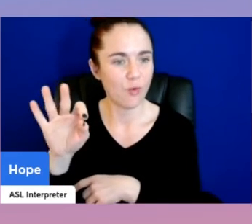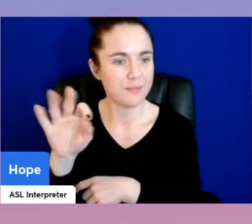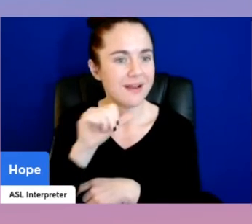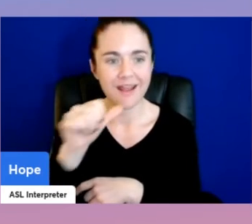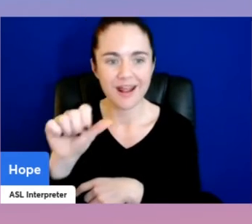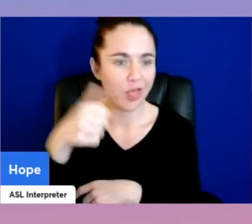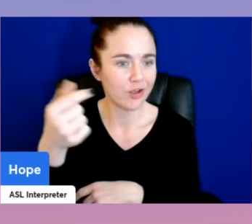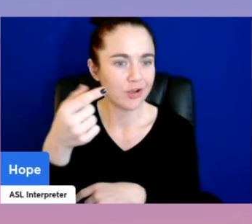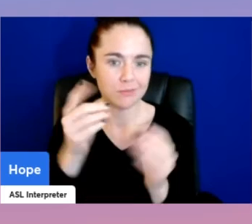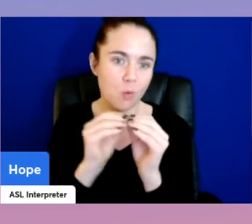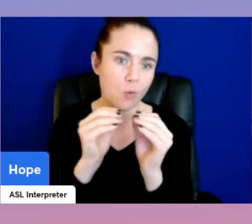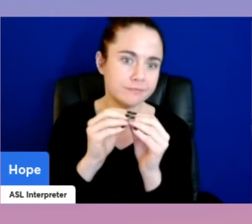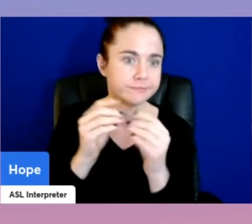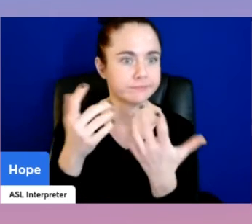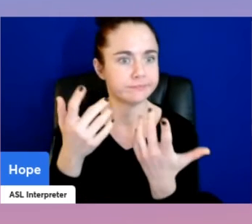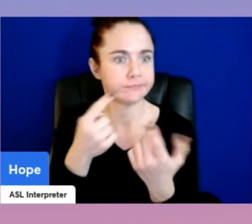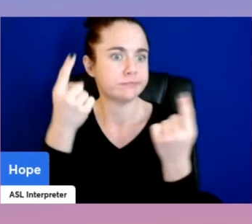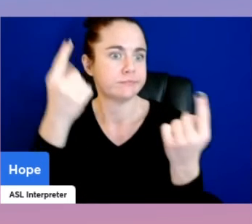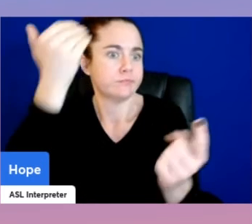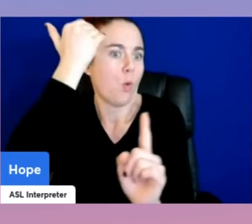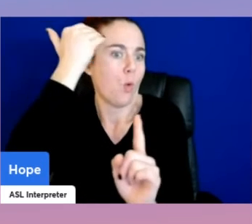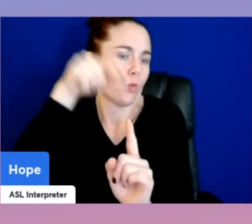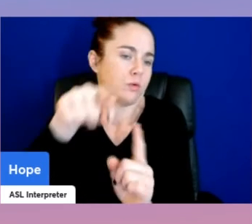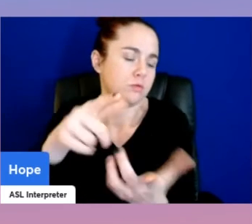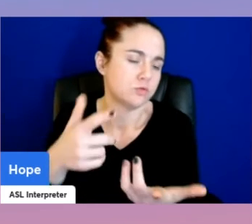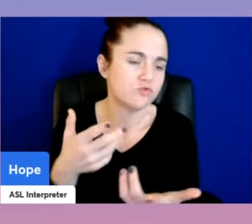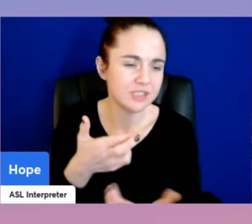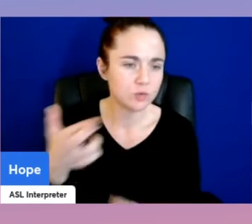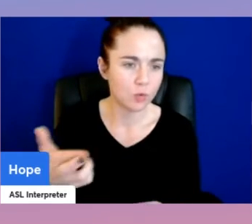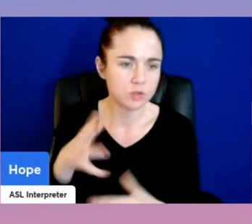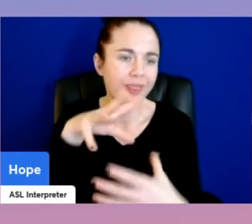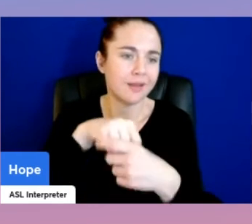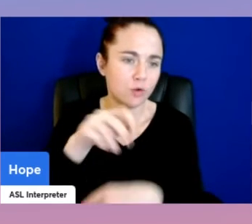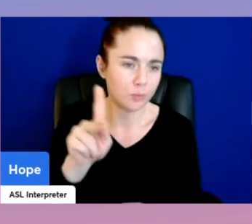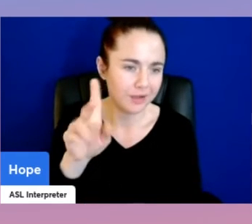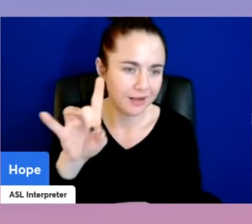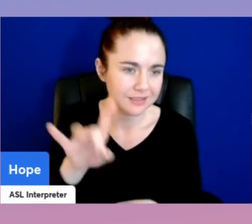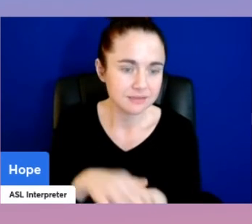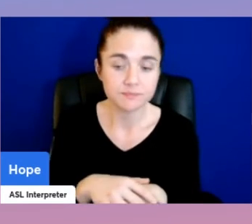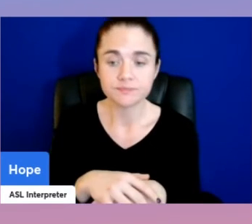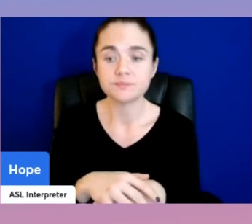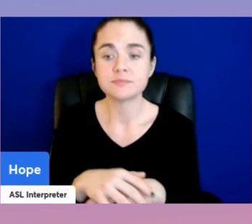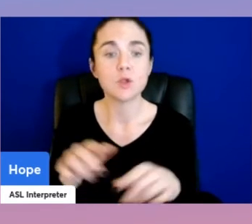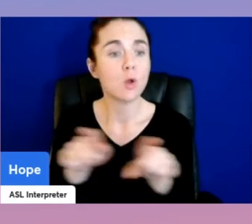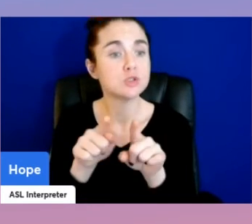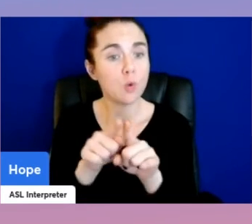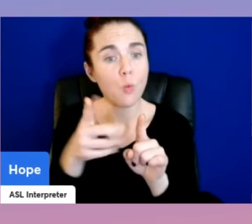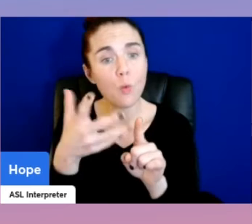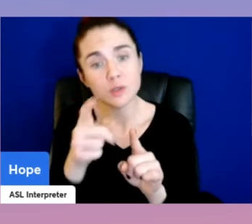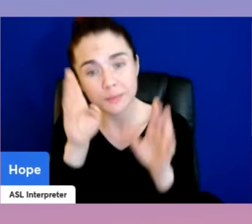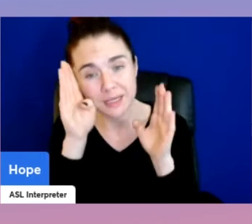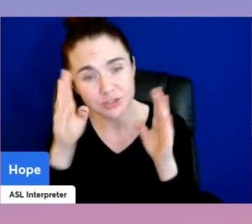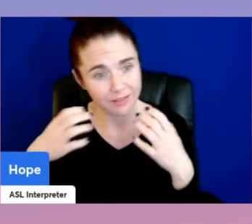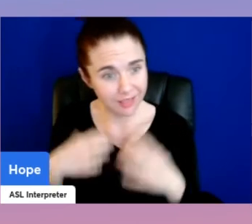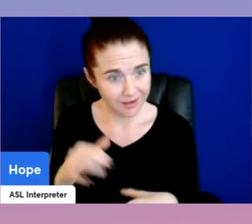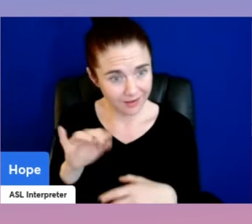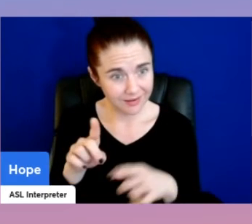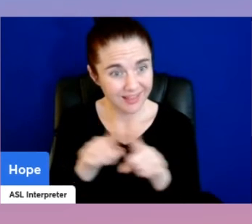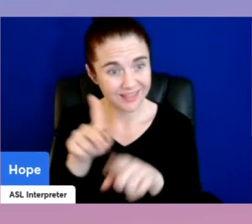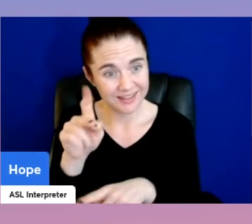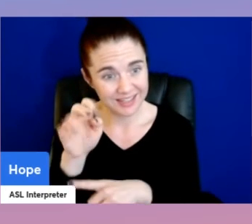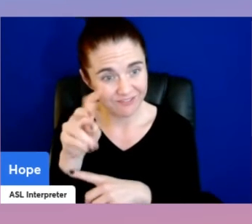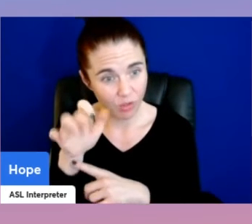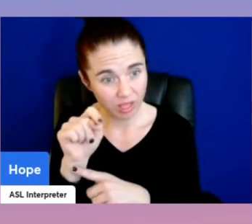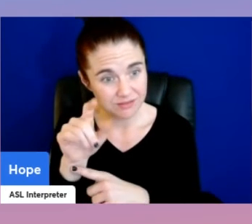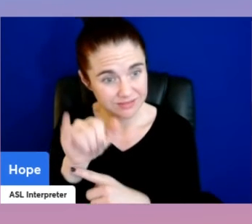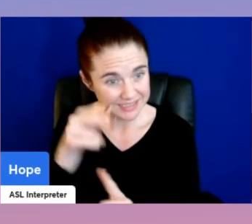well-known resource type within Kubernetes. The next thing you'll want to pay attention to is the client ID and the Key Vault name. These are, of